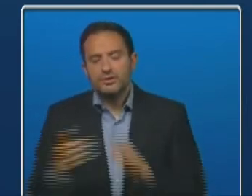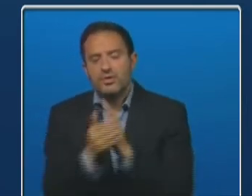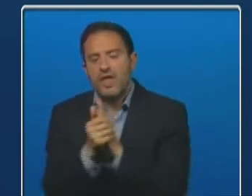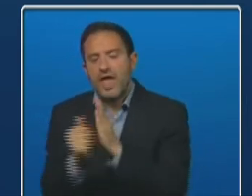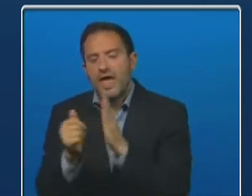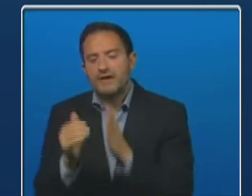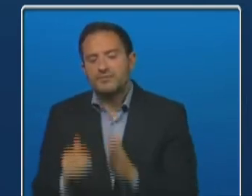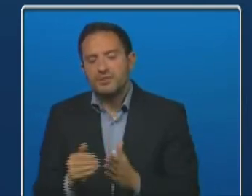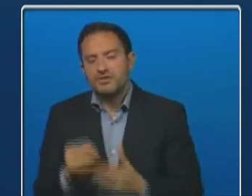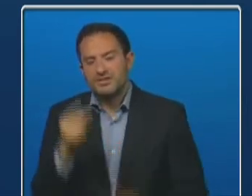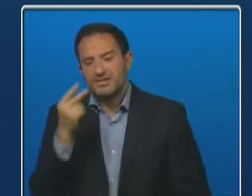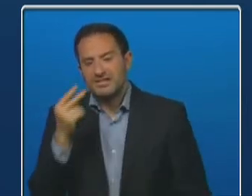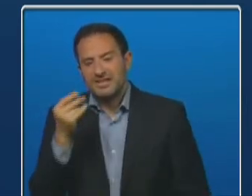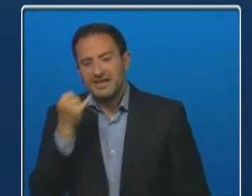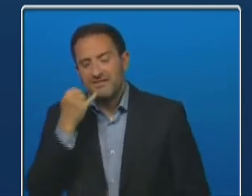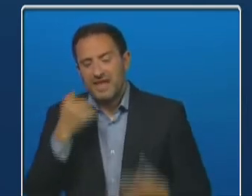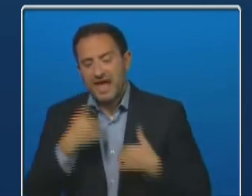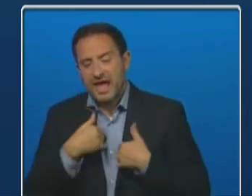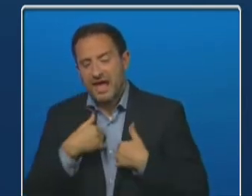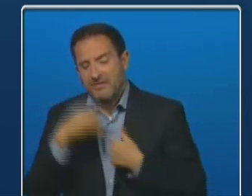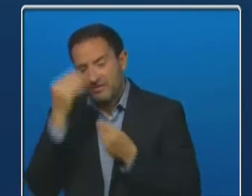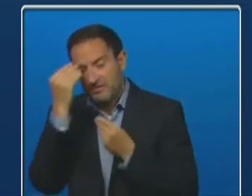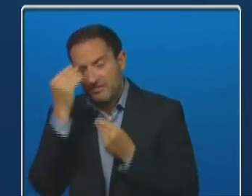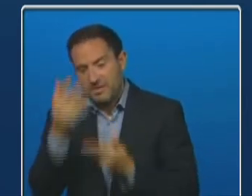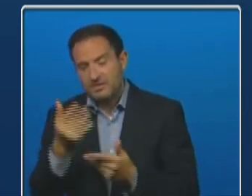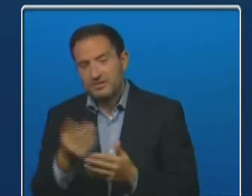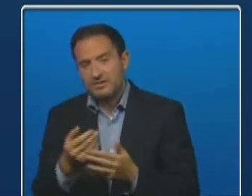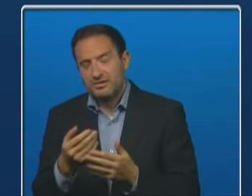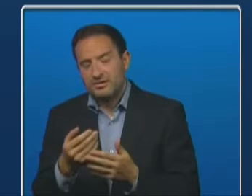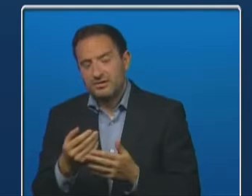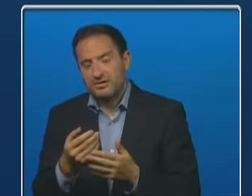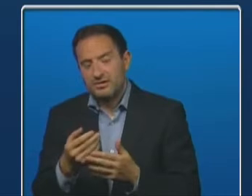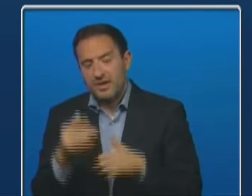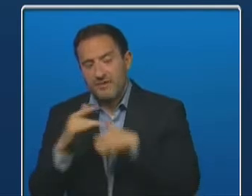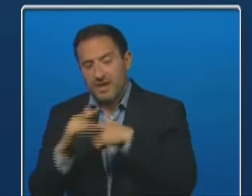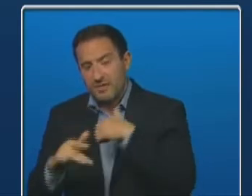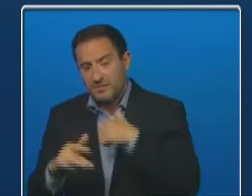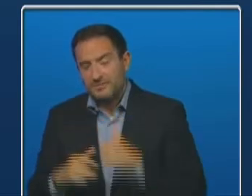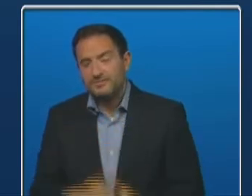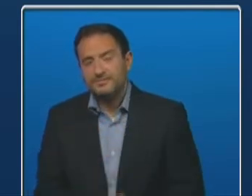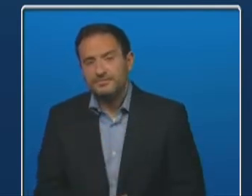they have that information at their fingertips. Demo?